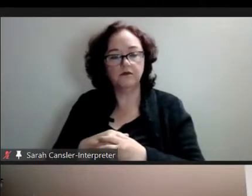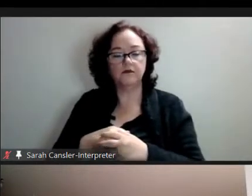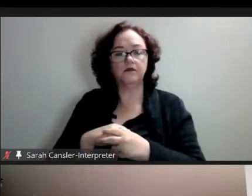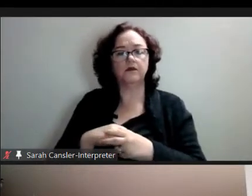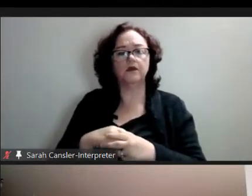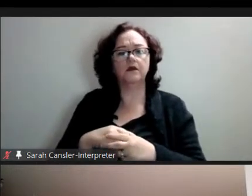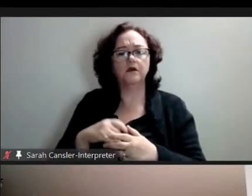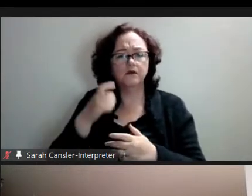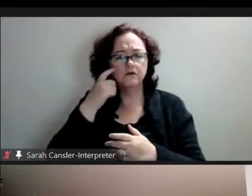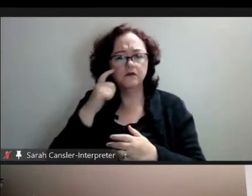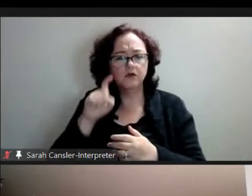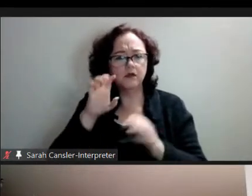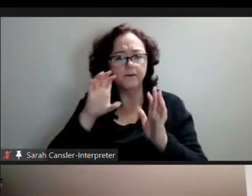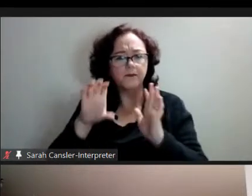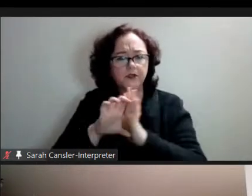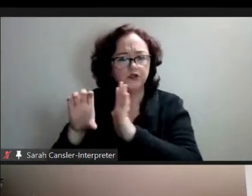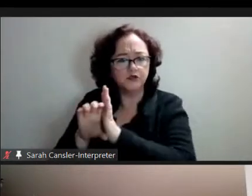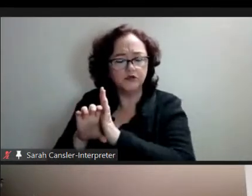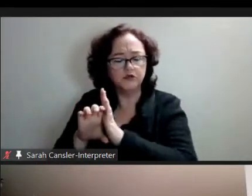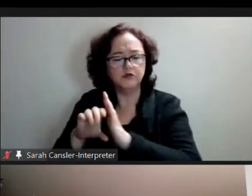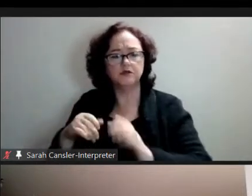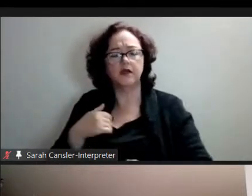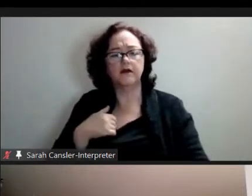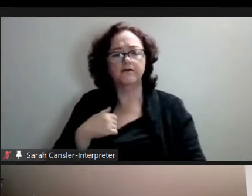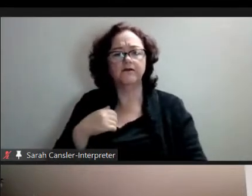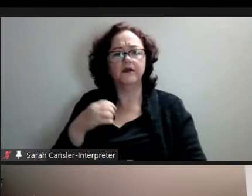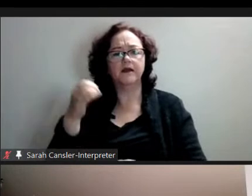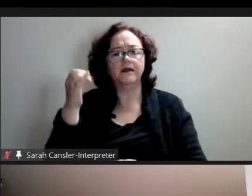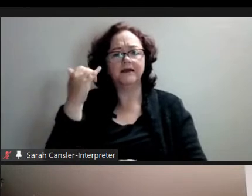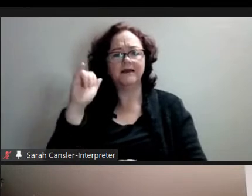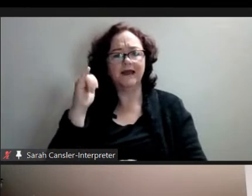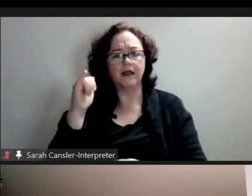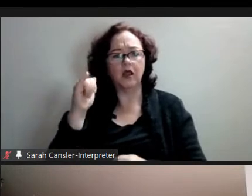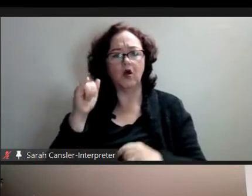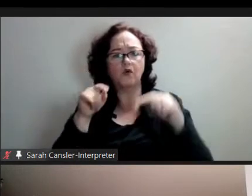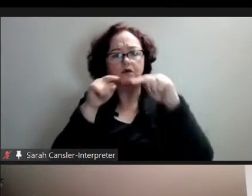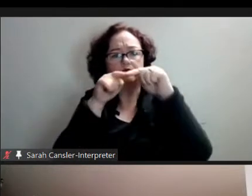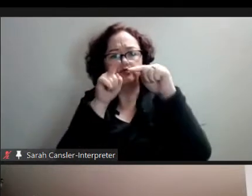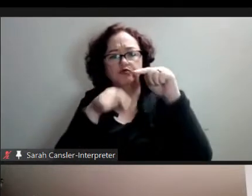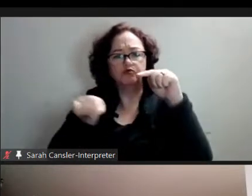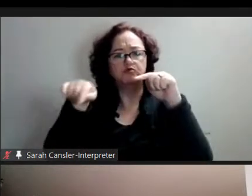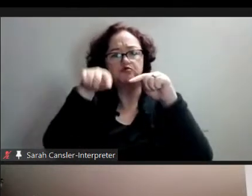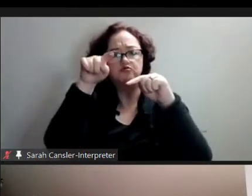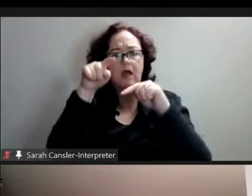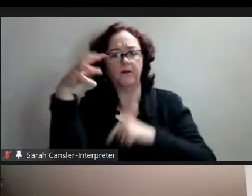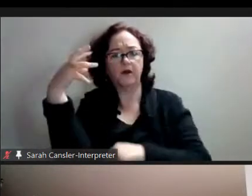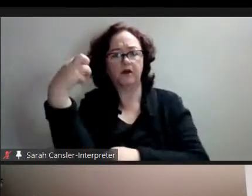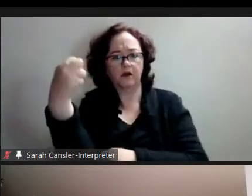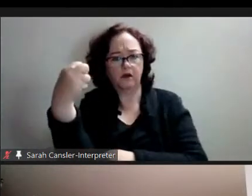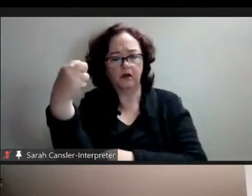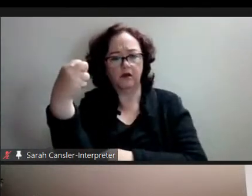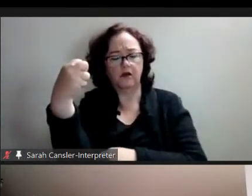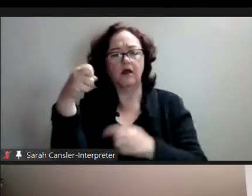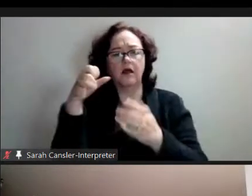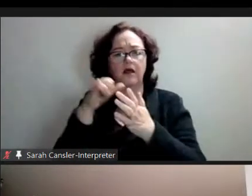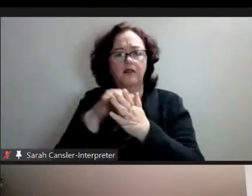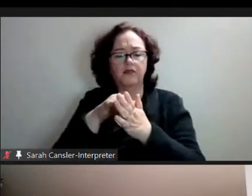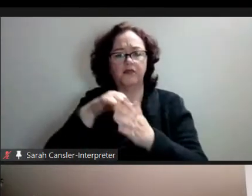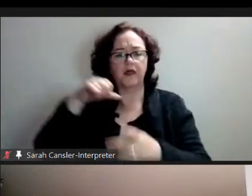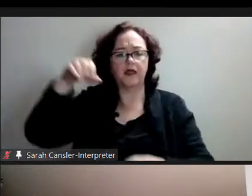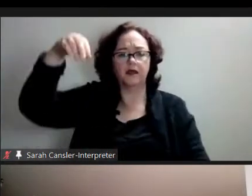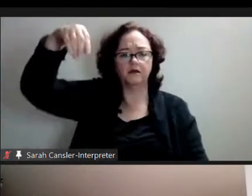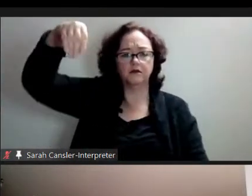these yellow like vinyl grab straps. So those those hang down. They hang down